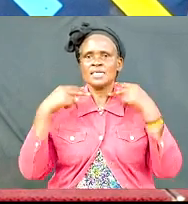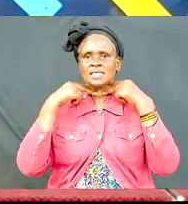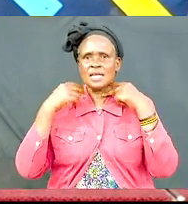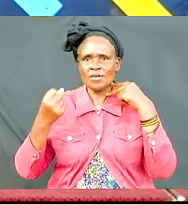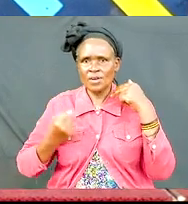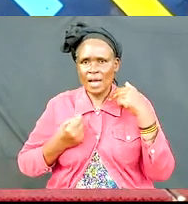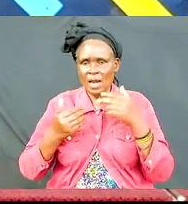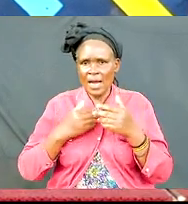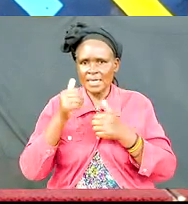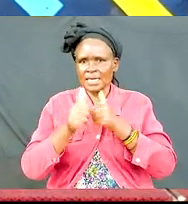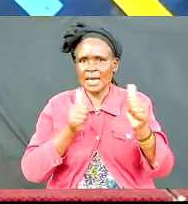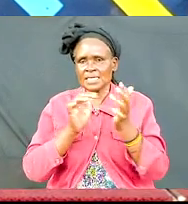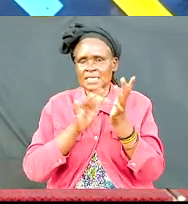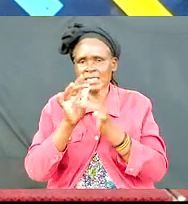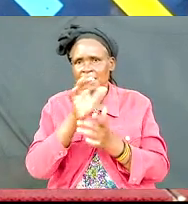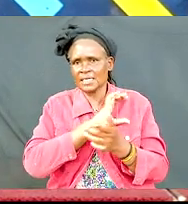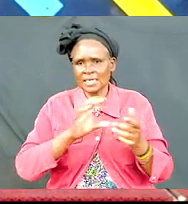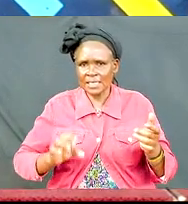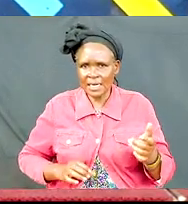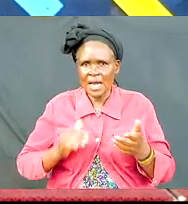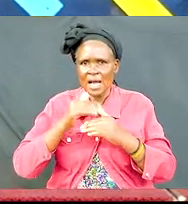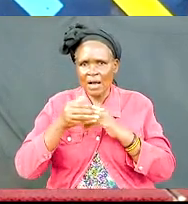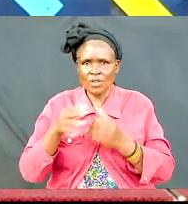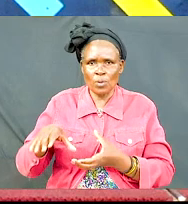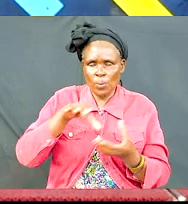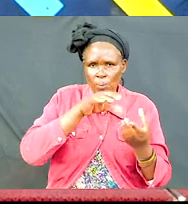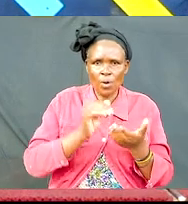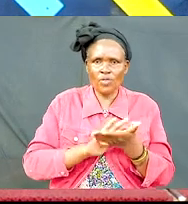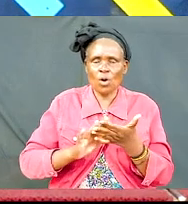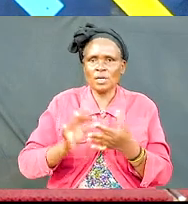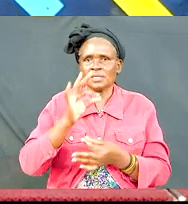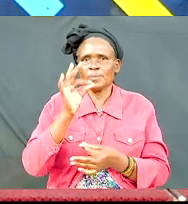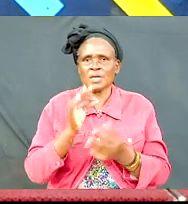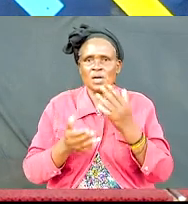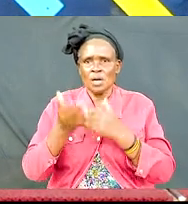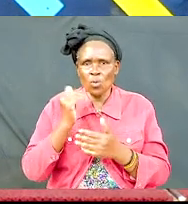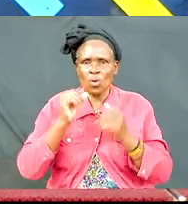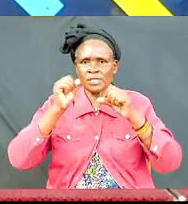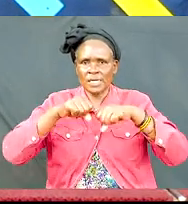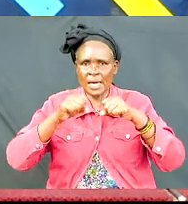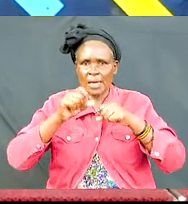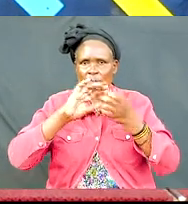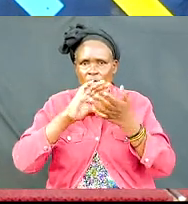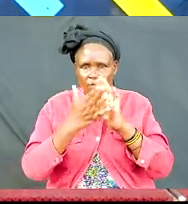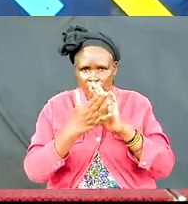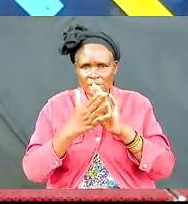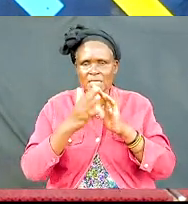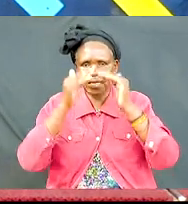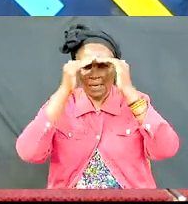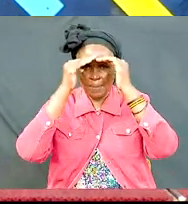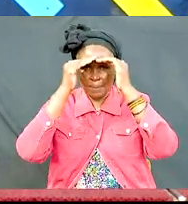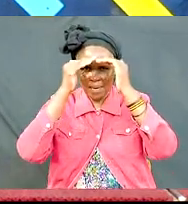denied Jesus Christ, after the outpouring of the Holy Spirit, was able to face the multitude and